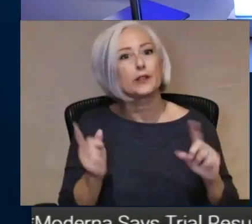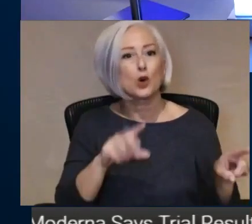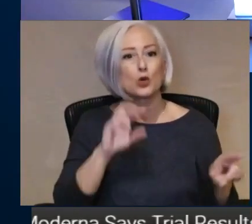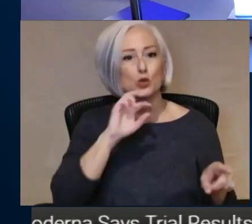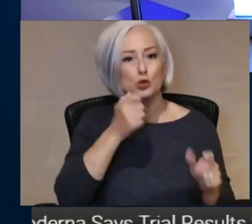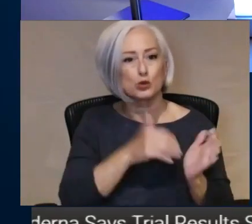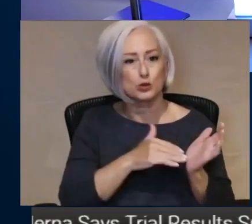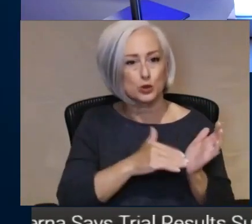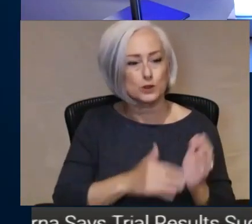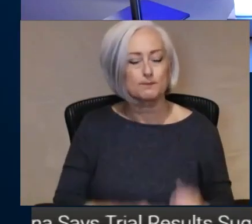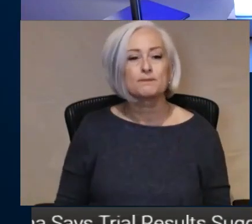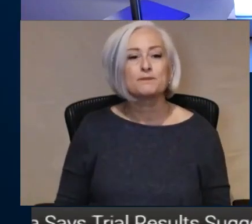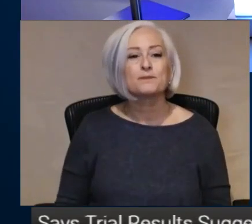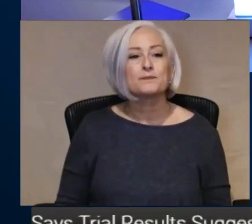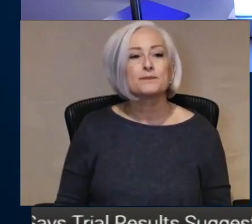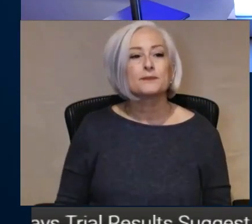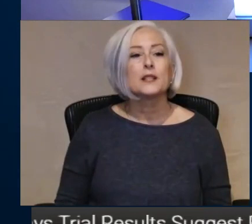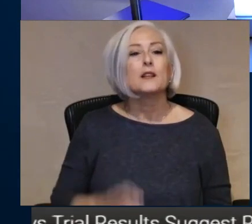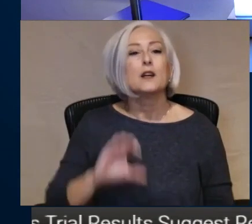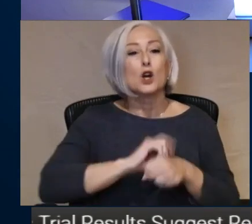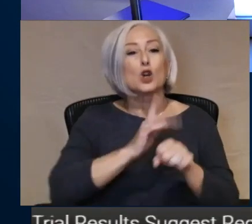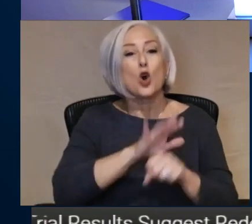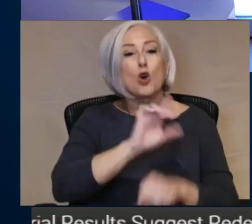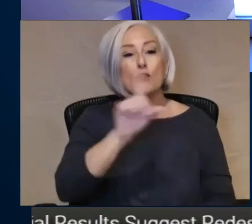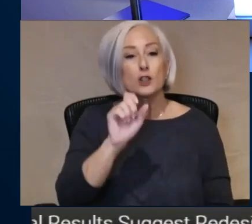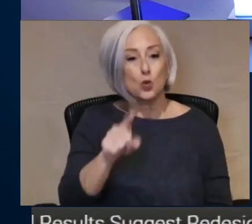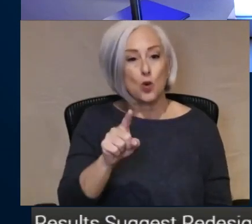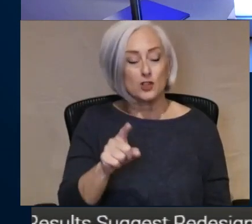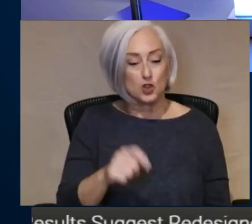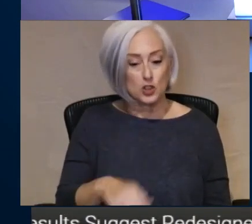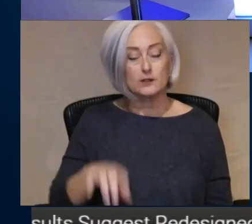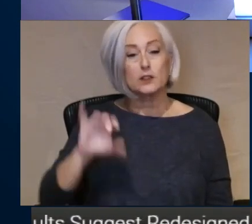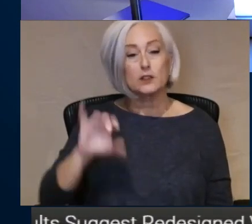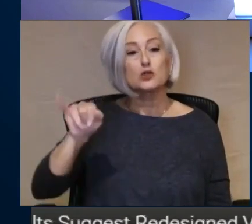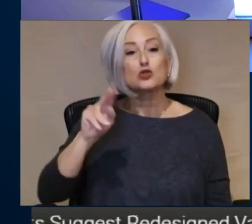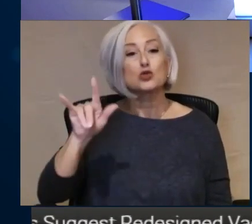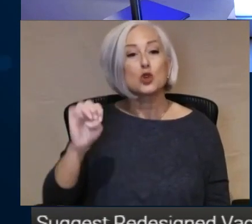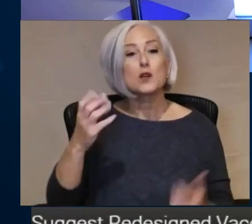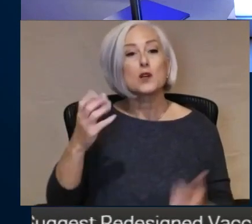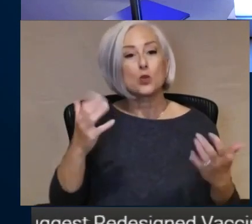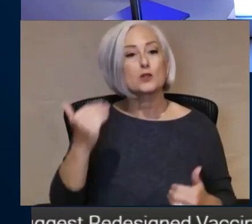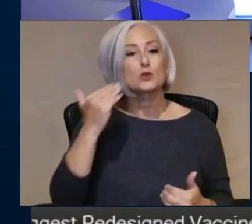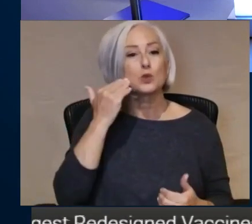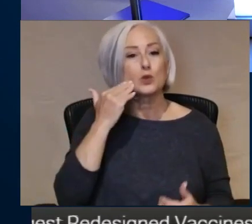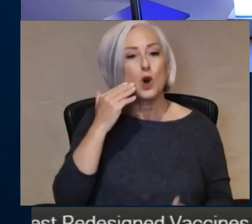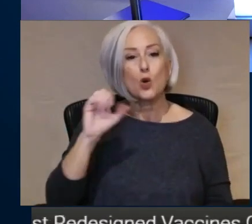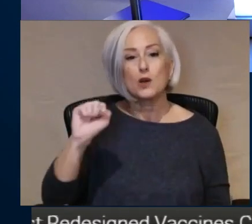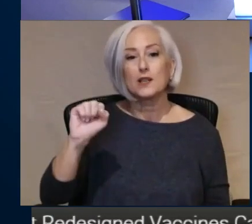question that we're going to kind of round out with. Joyce wants to know, if I take a statin, am I able to take